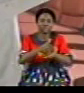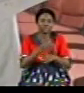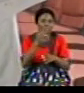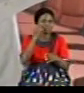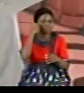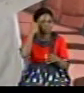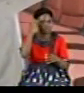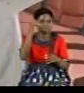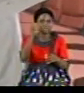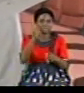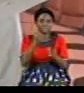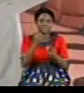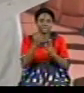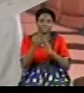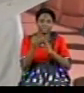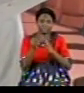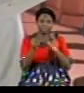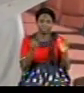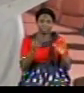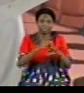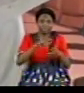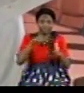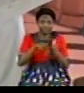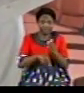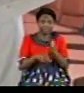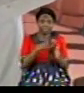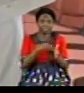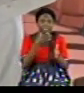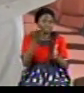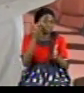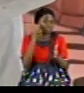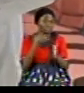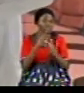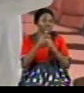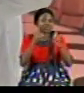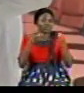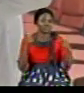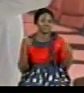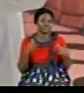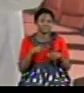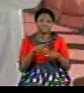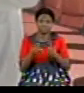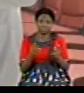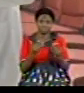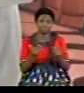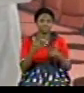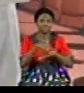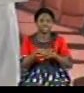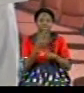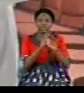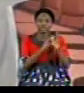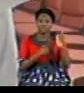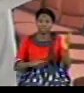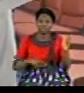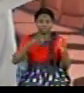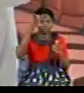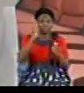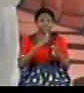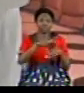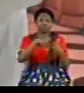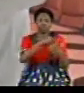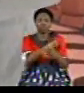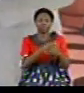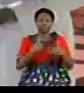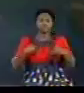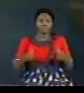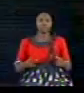and with great pains. But tonight, the Lord God Almighty has healed him. Hear from him,